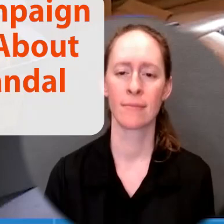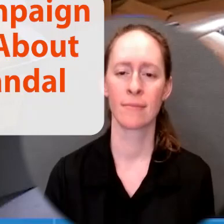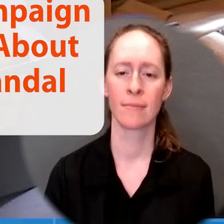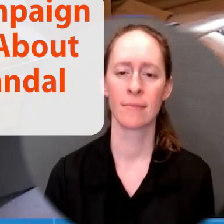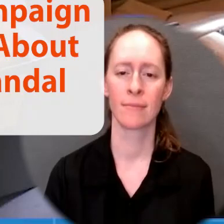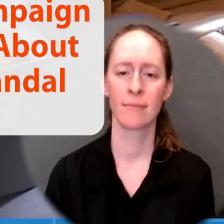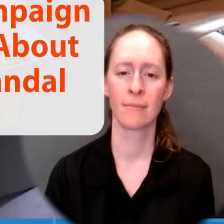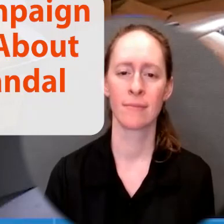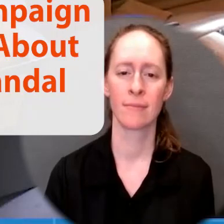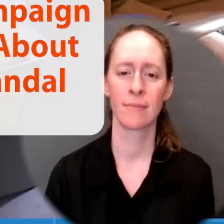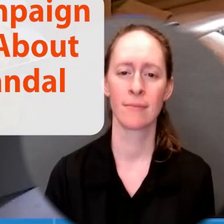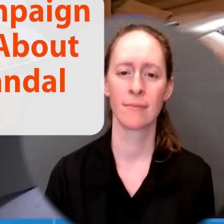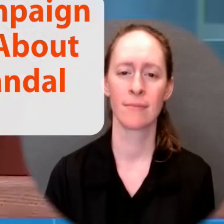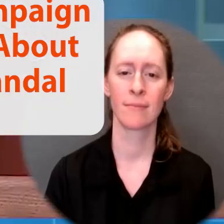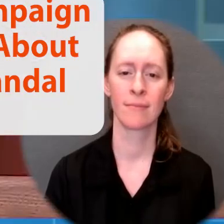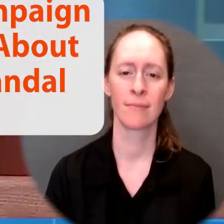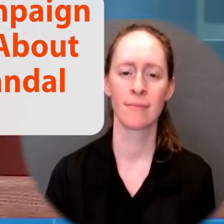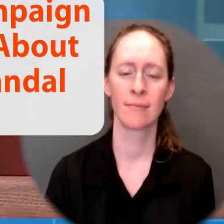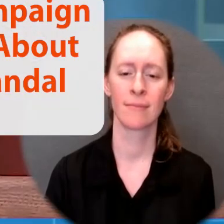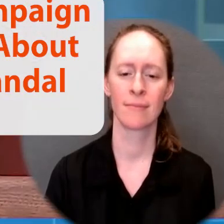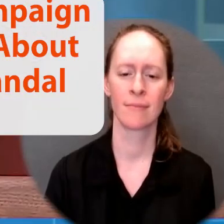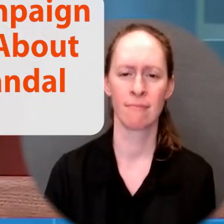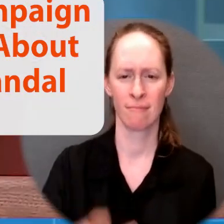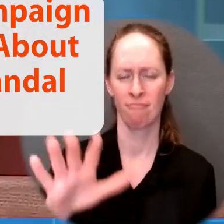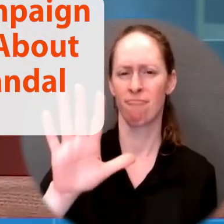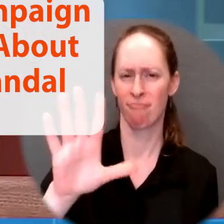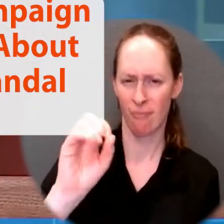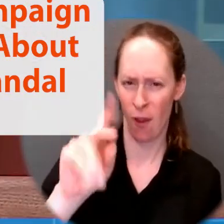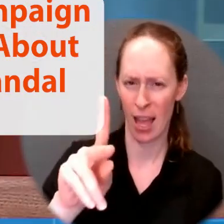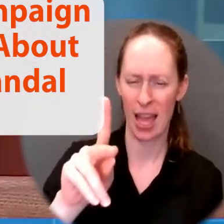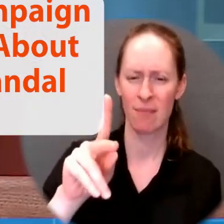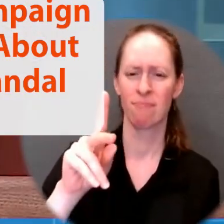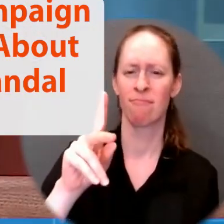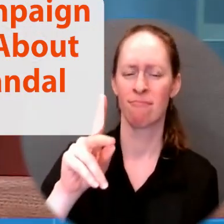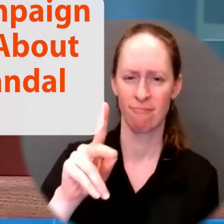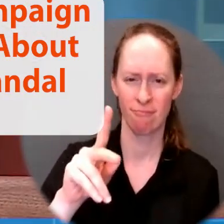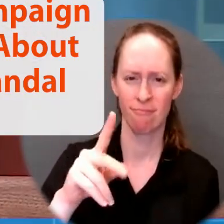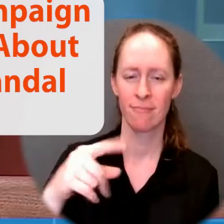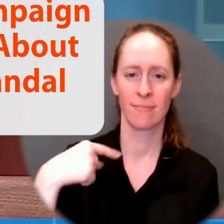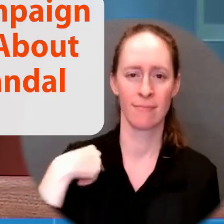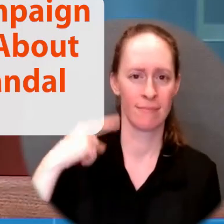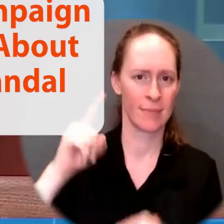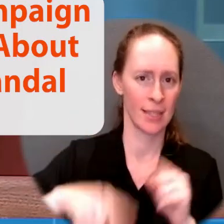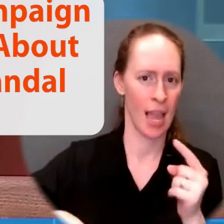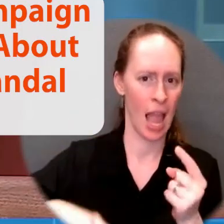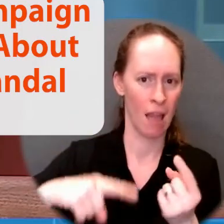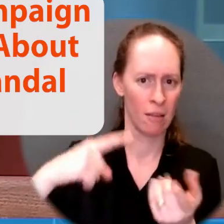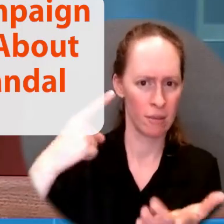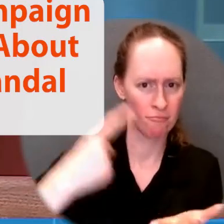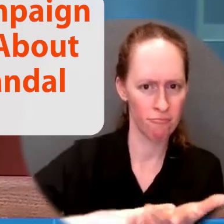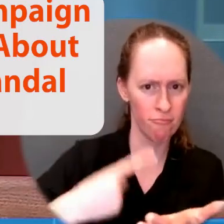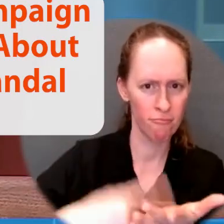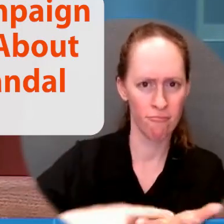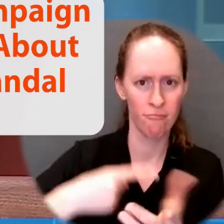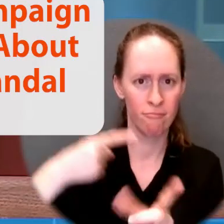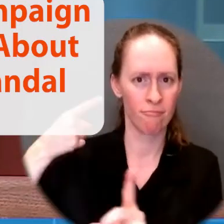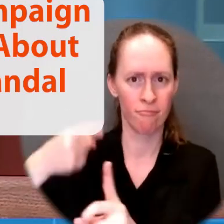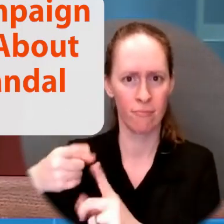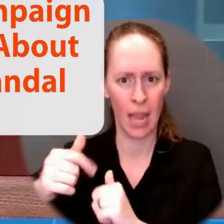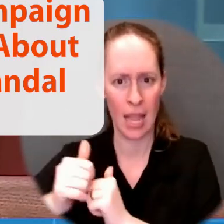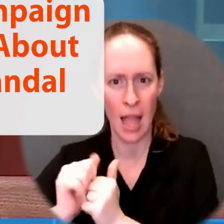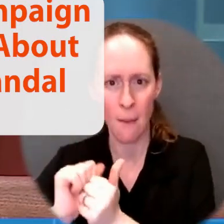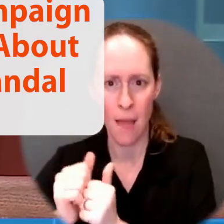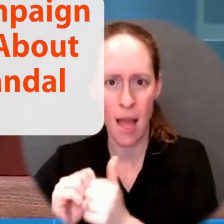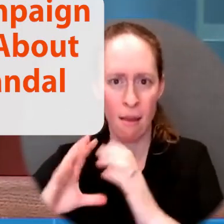Hunter Biden laptop story. So I can't speak to decisions made by the campaign from here. That is not, it is a